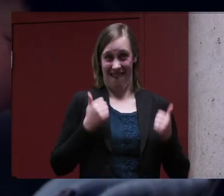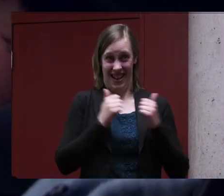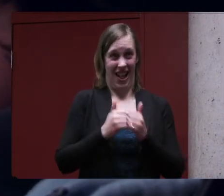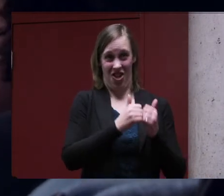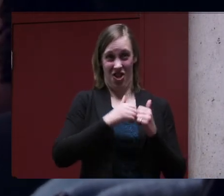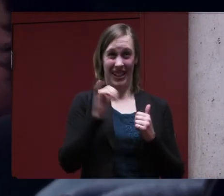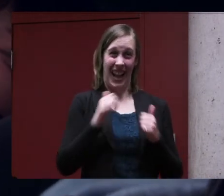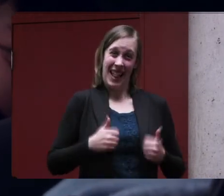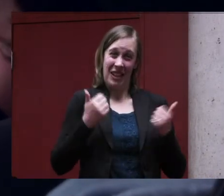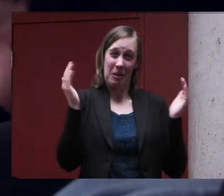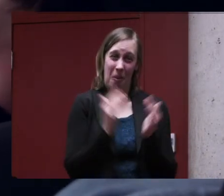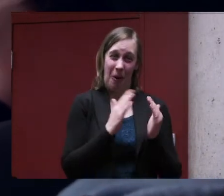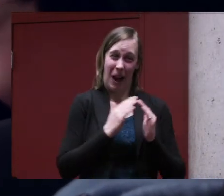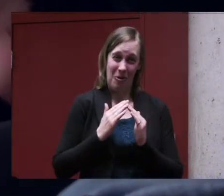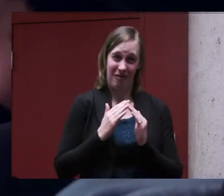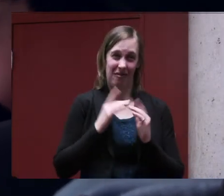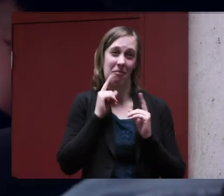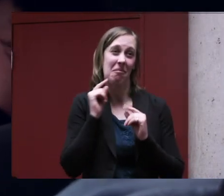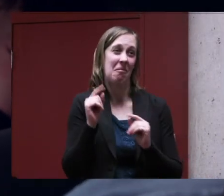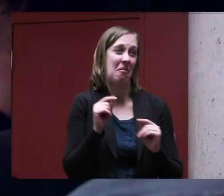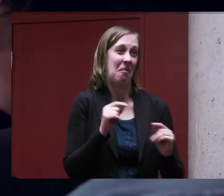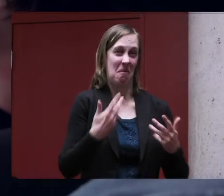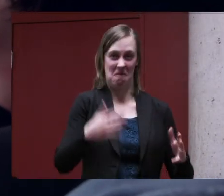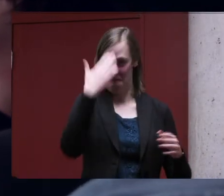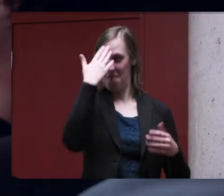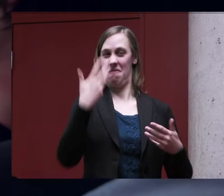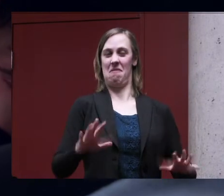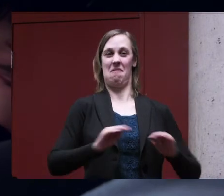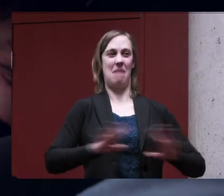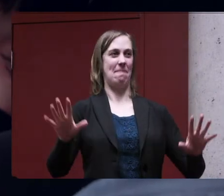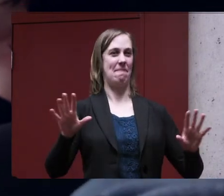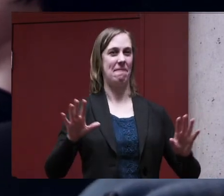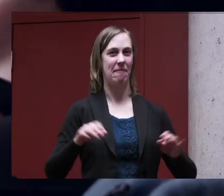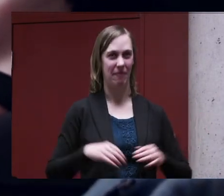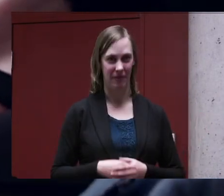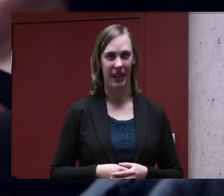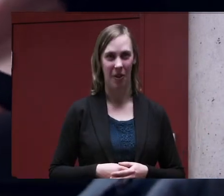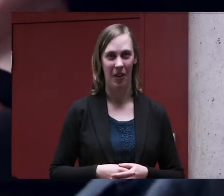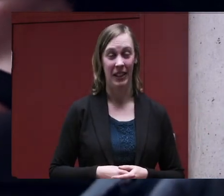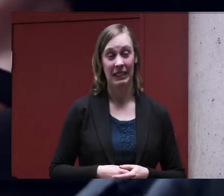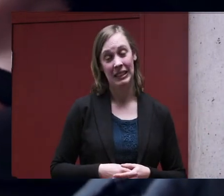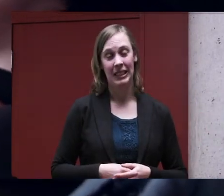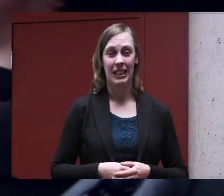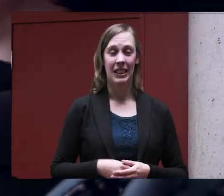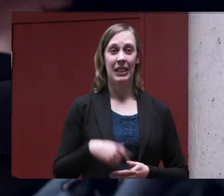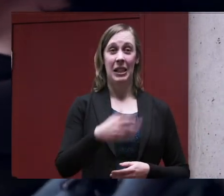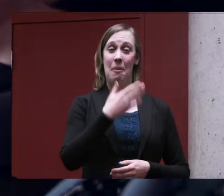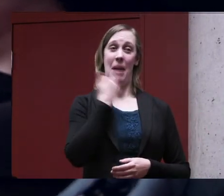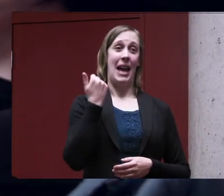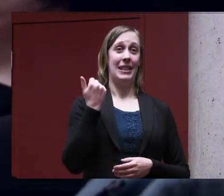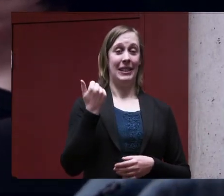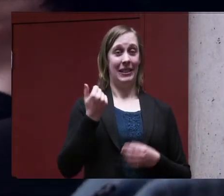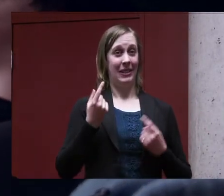in a small town. Everybody going to know all your business, and so the best thing to do